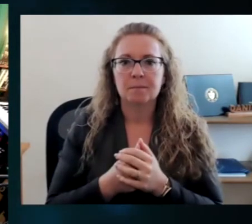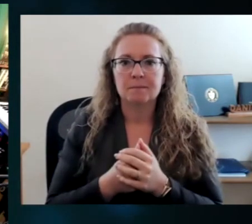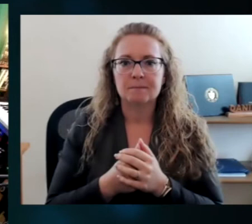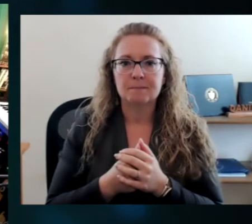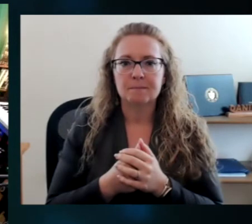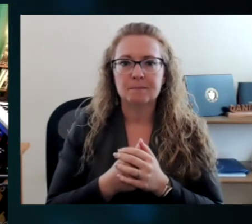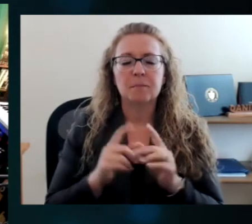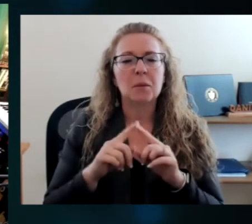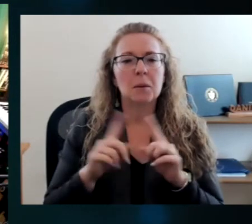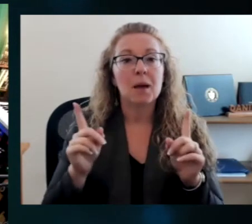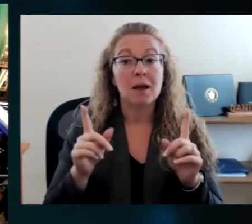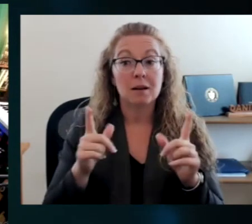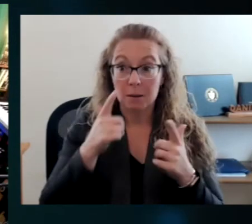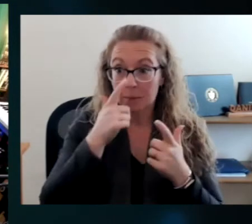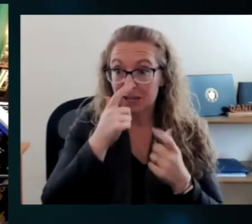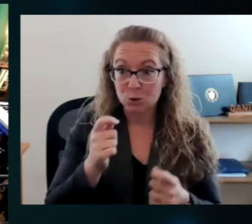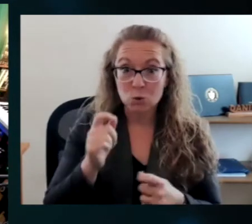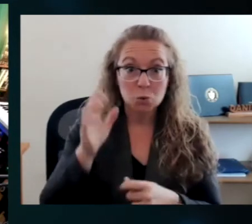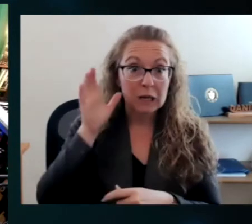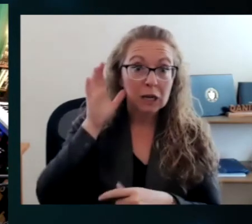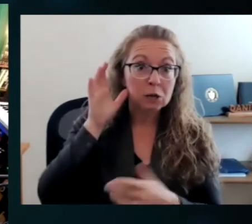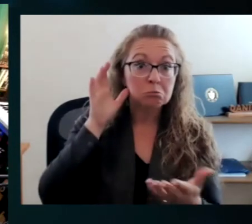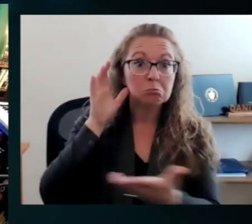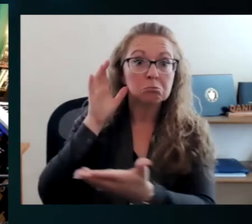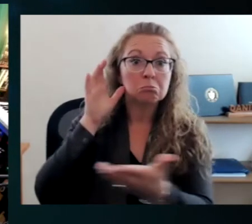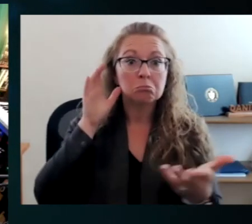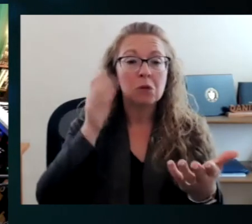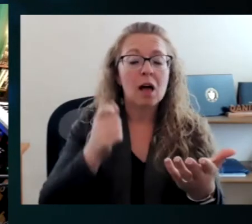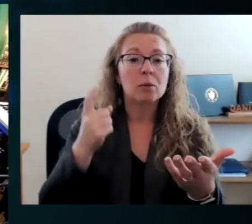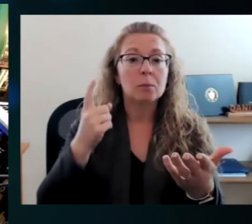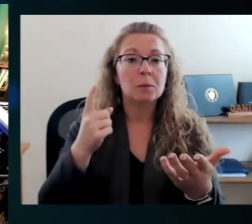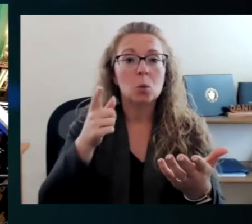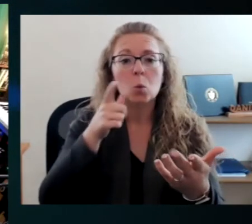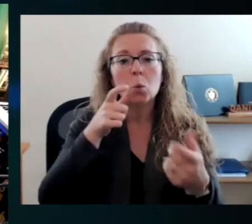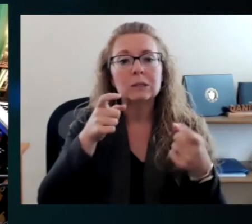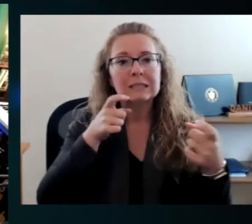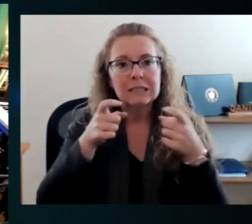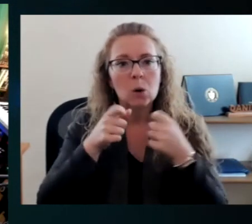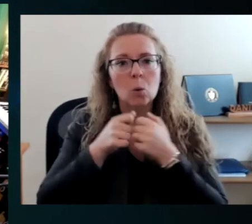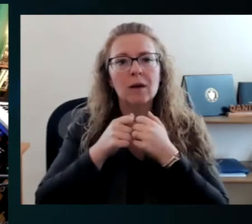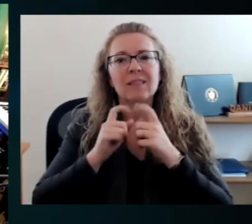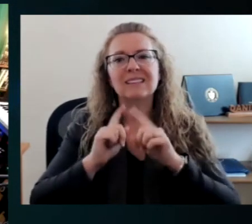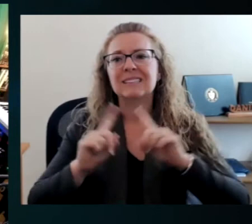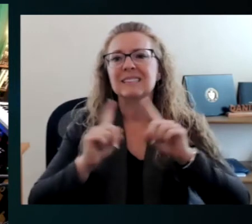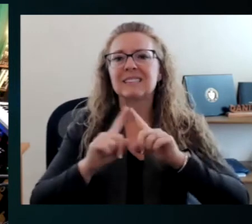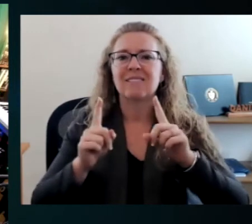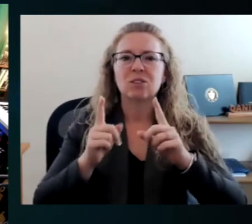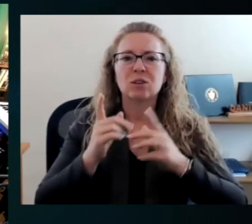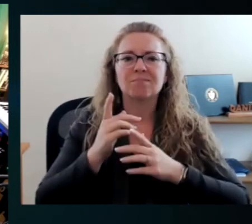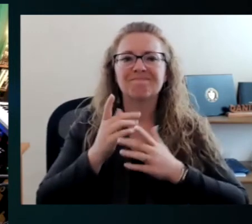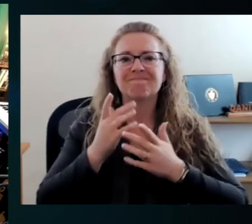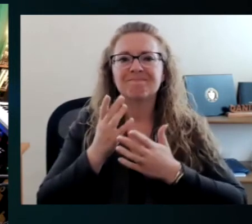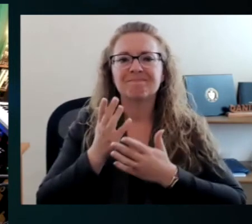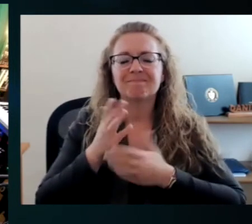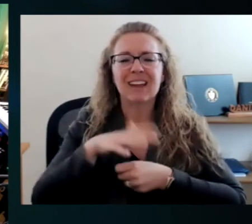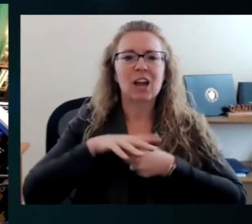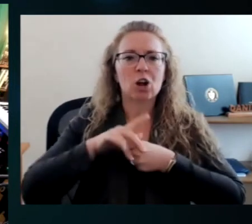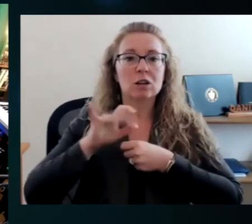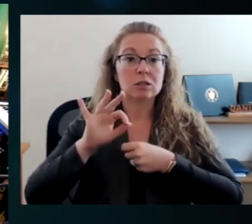would be interested in hearing from other folks in the room who deal with different vectors of marginalization and intersectional